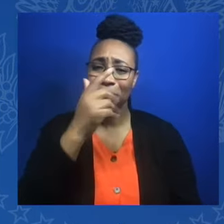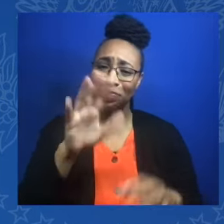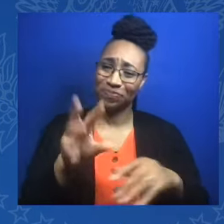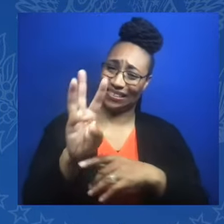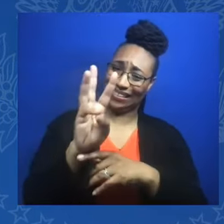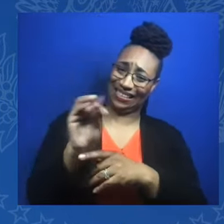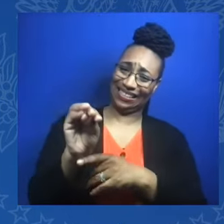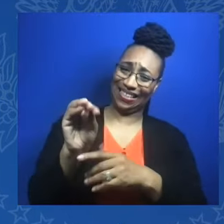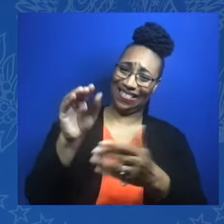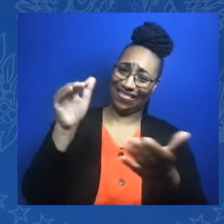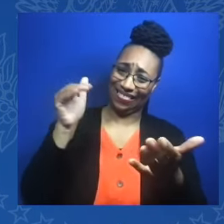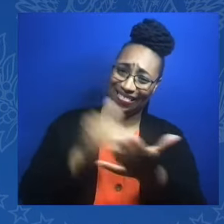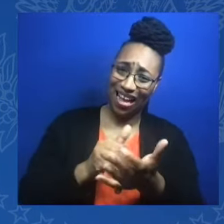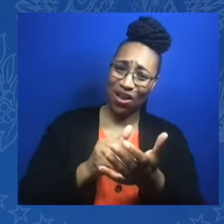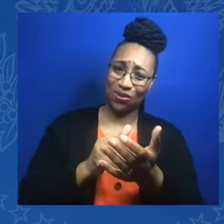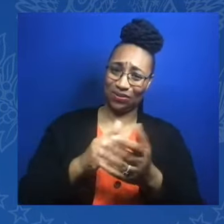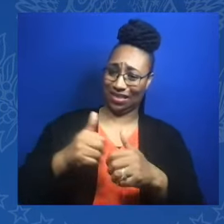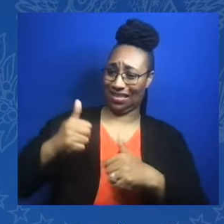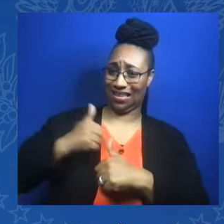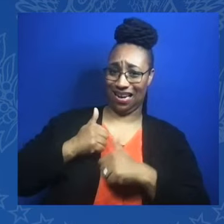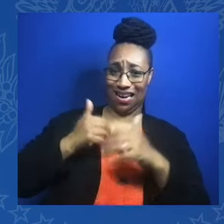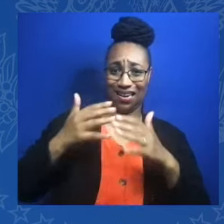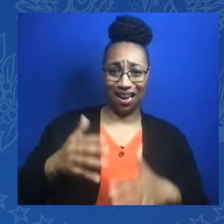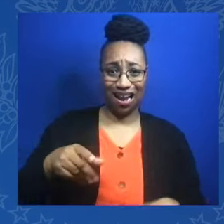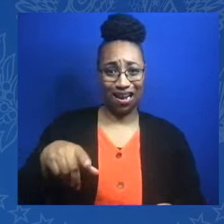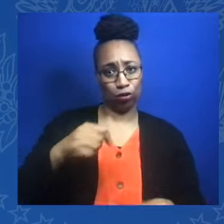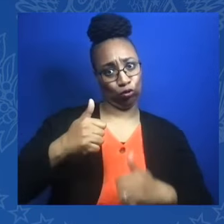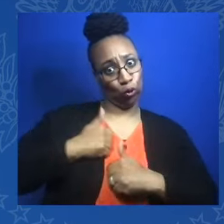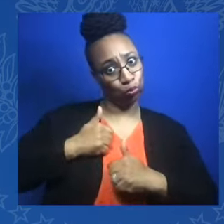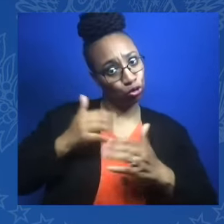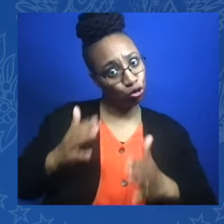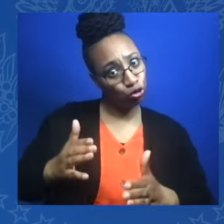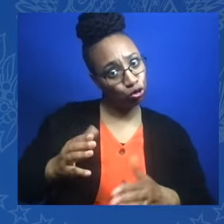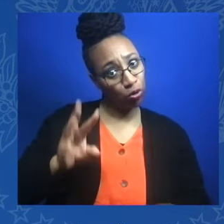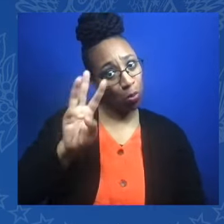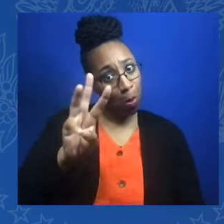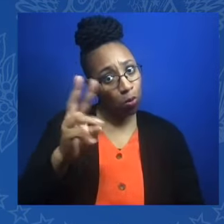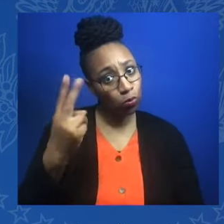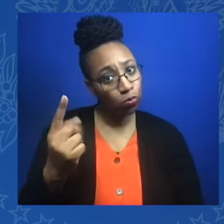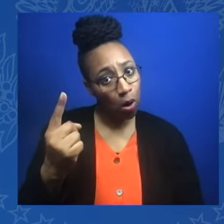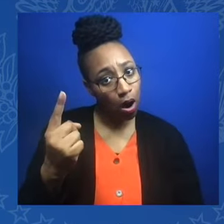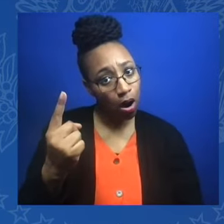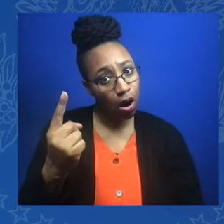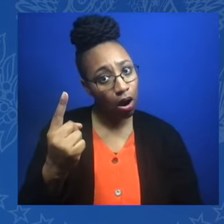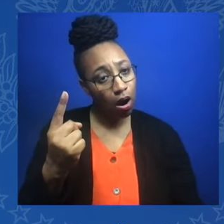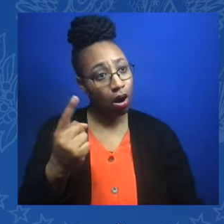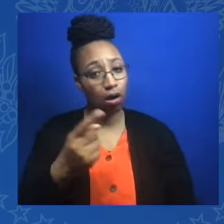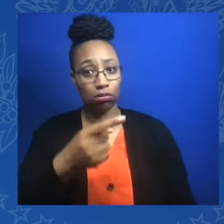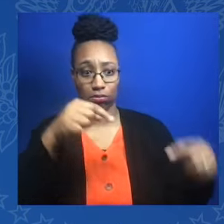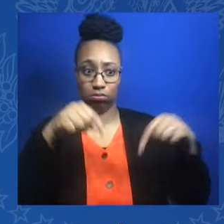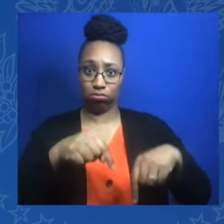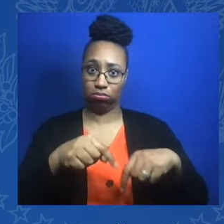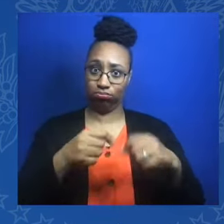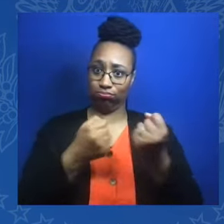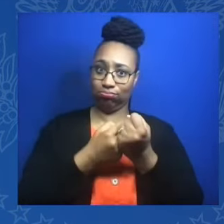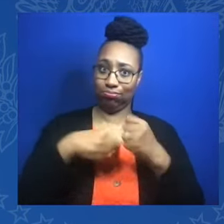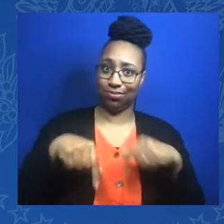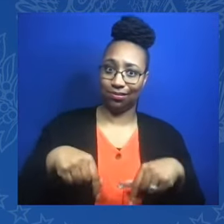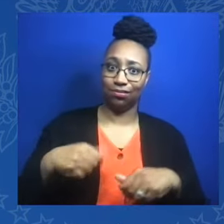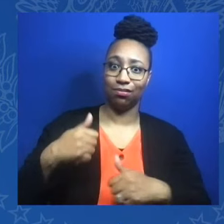I, forever making this nation the champion of liberty. In the words of a Canadian poet, Lieutenant Colonel John